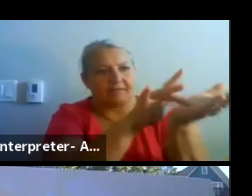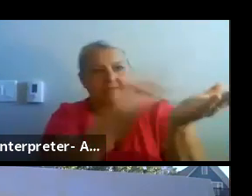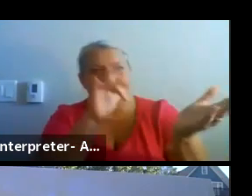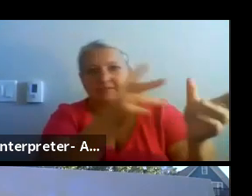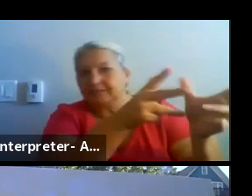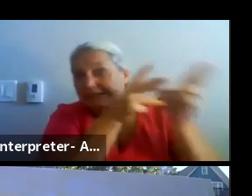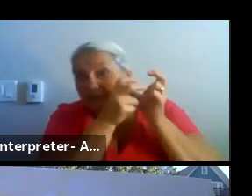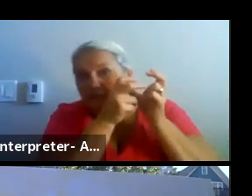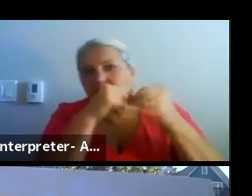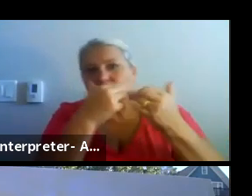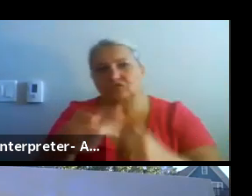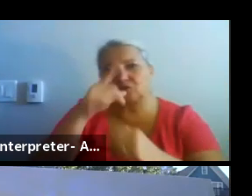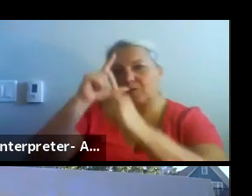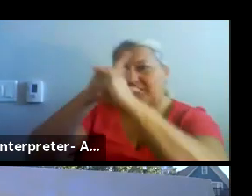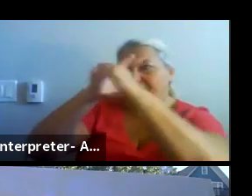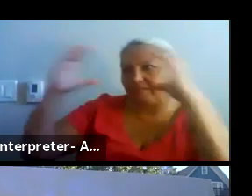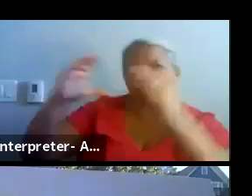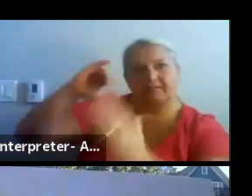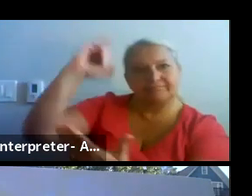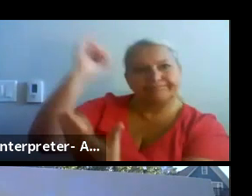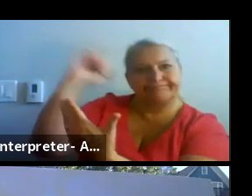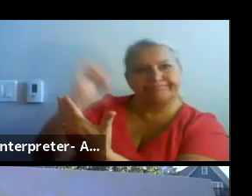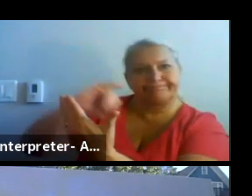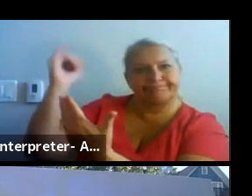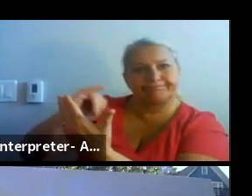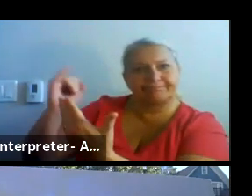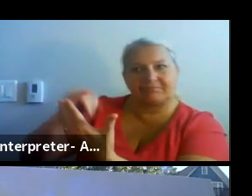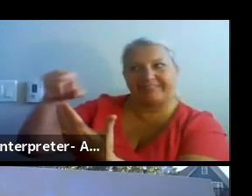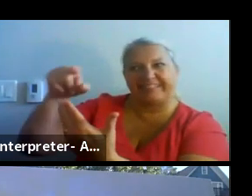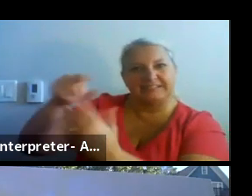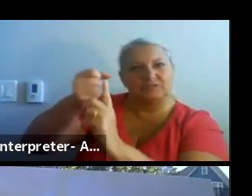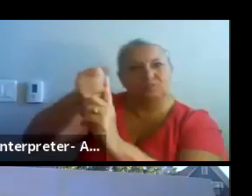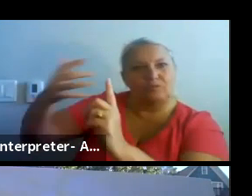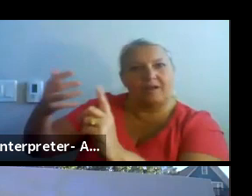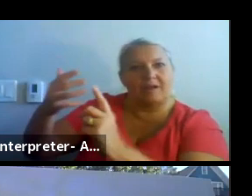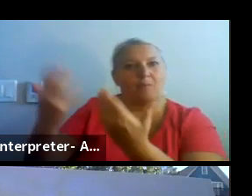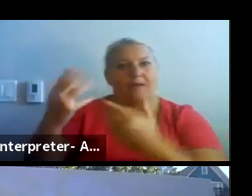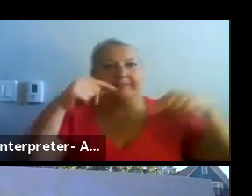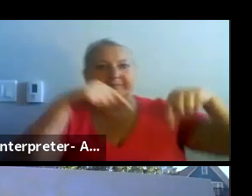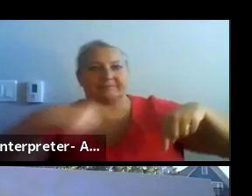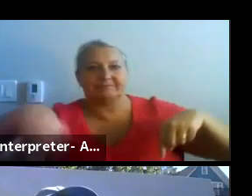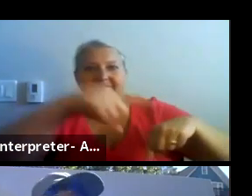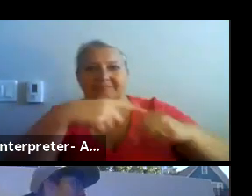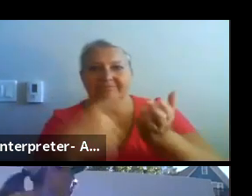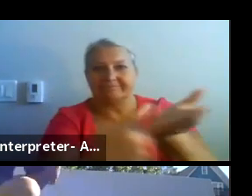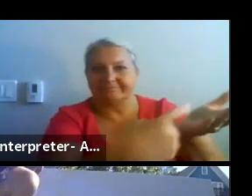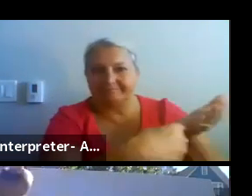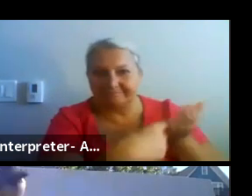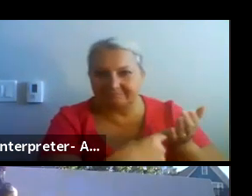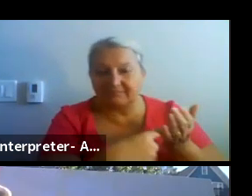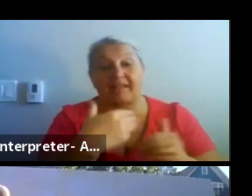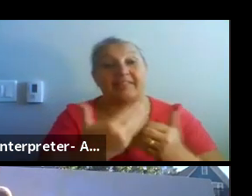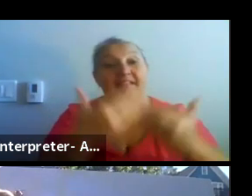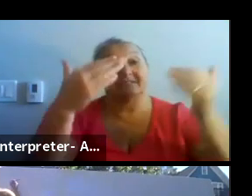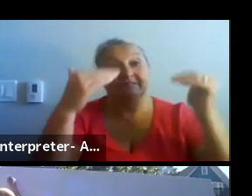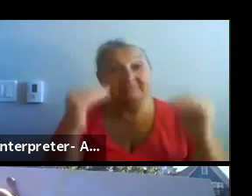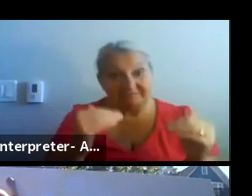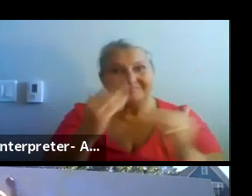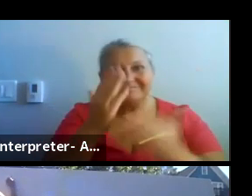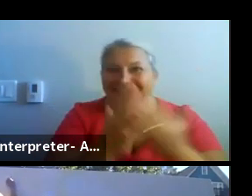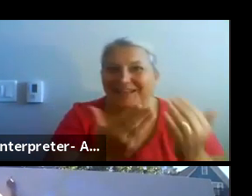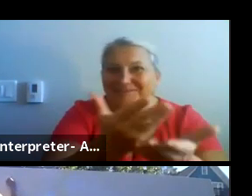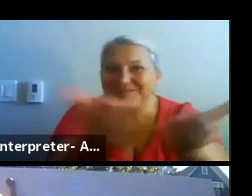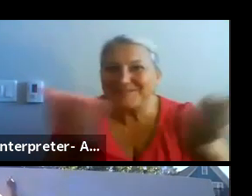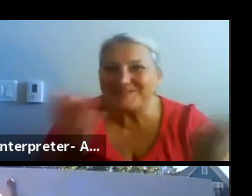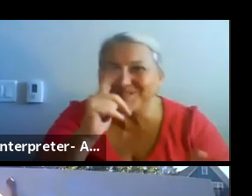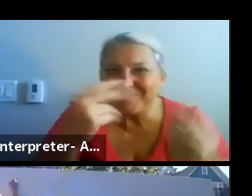will be visually described. Finally, number four is exchanging with you all who are watching from home.